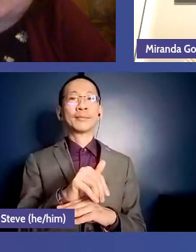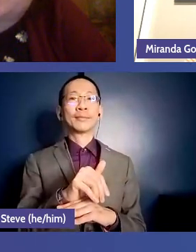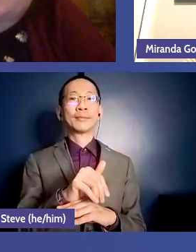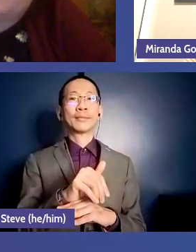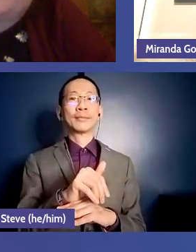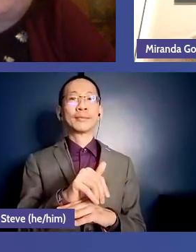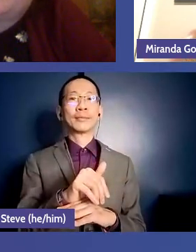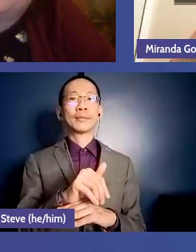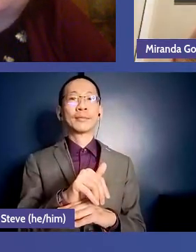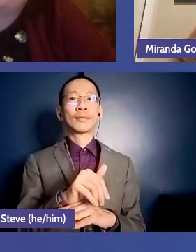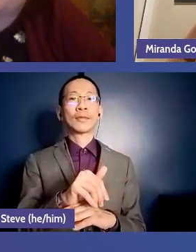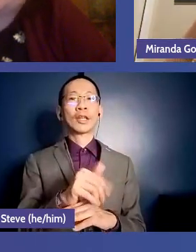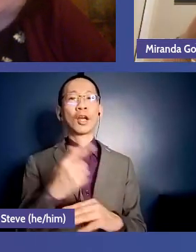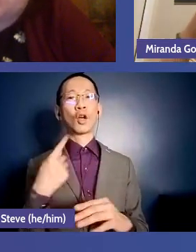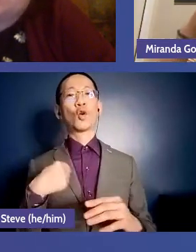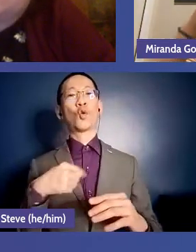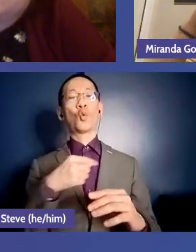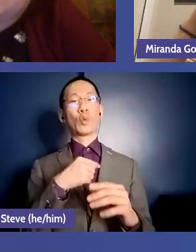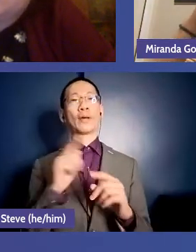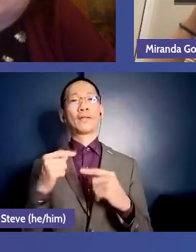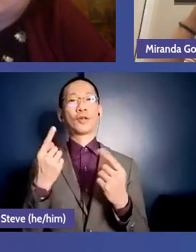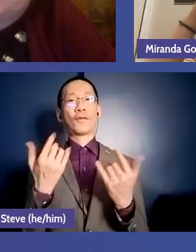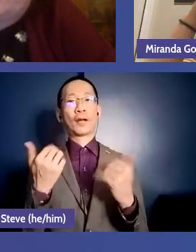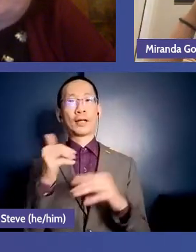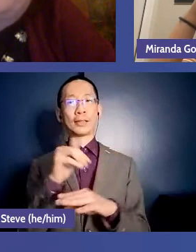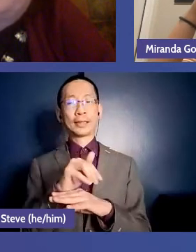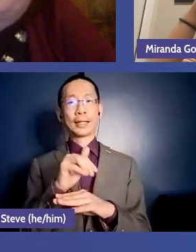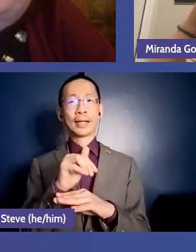which is, you know, we've so far tonight